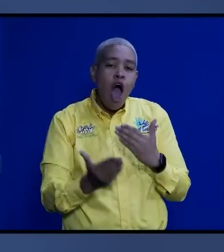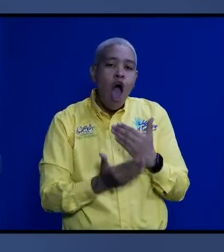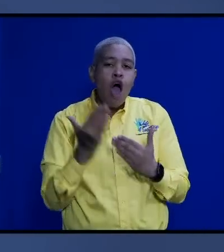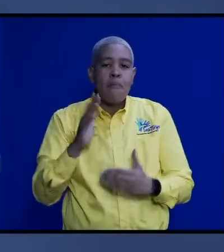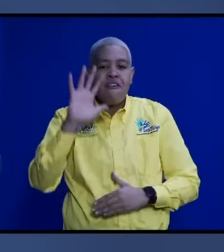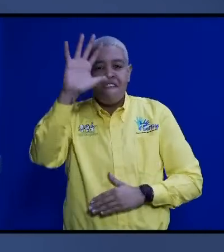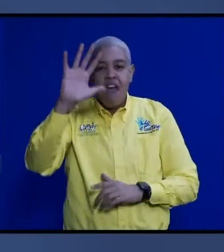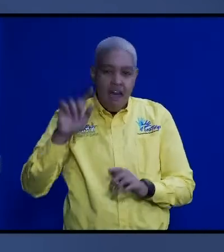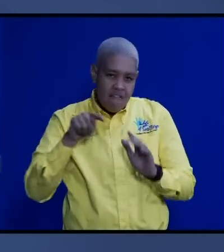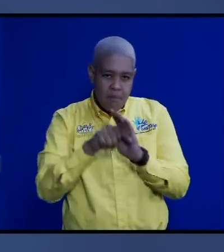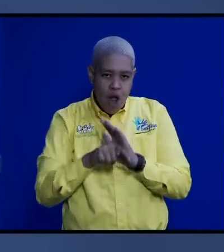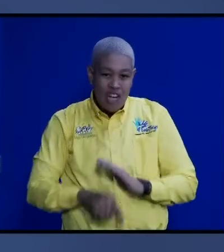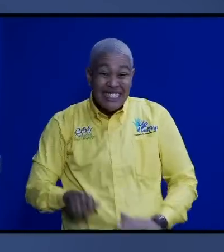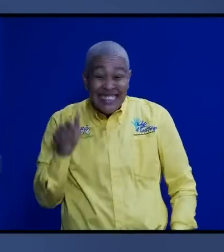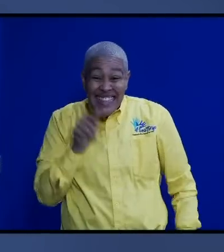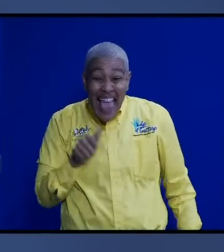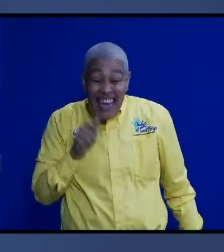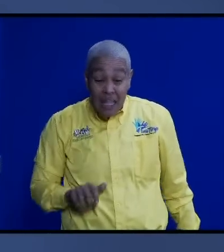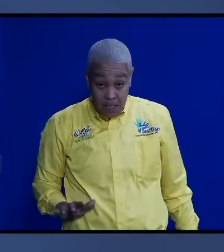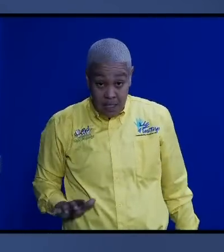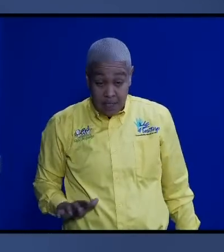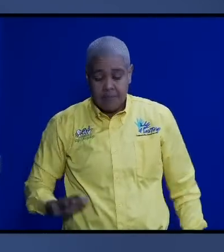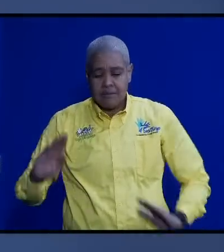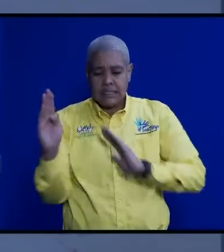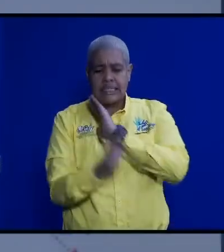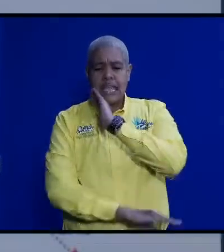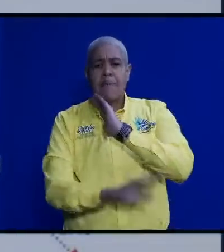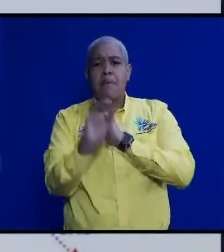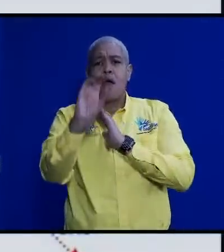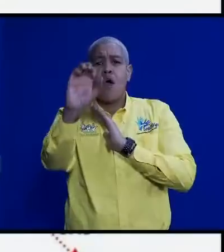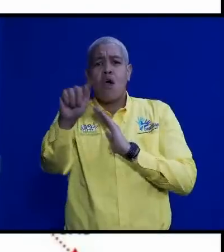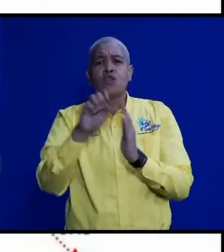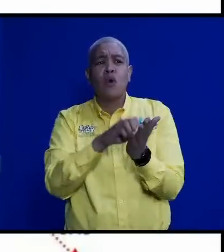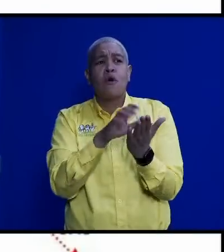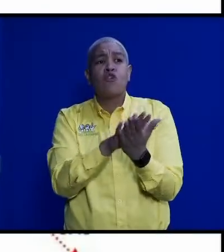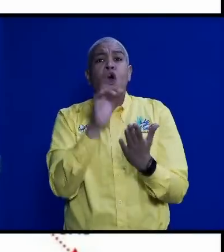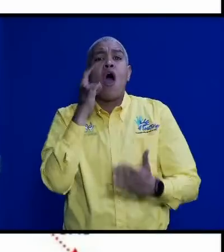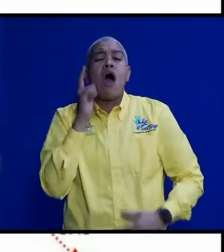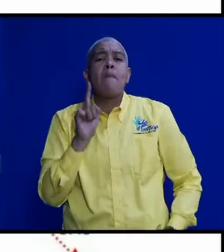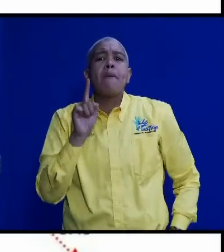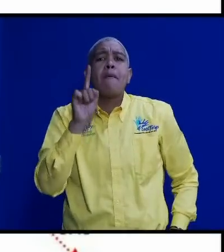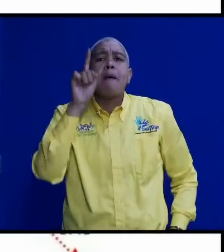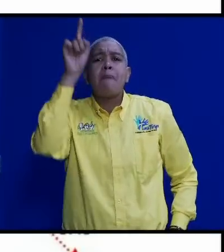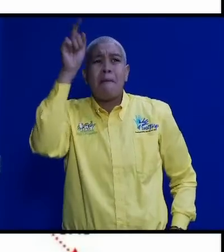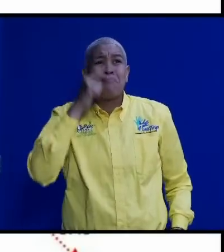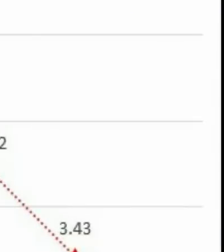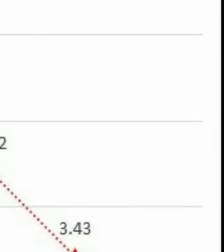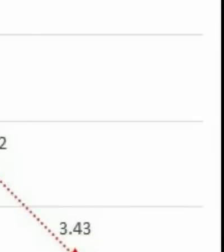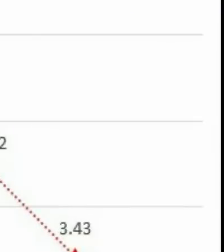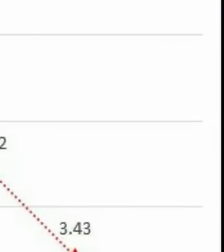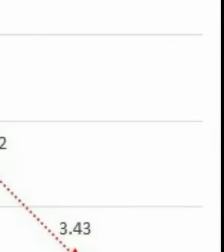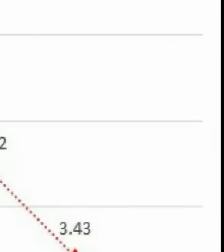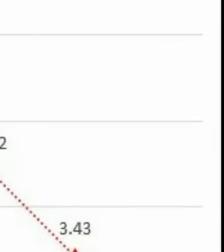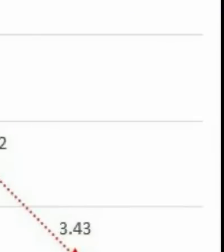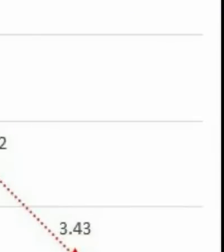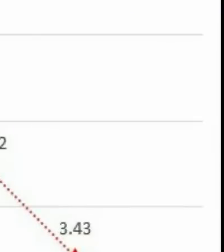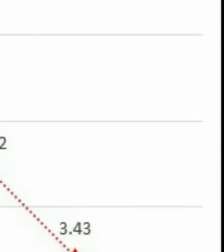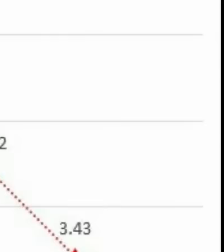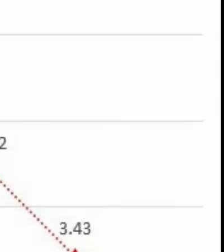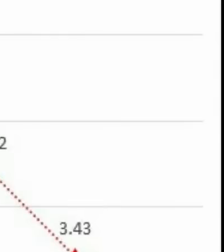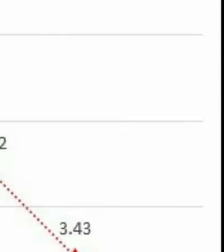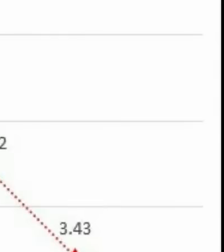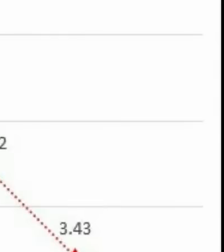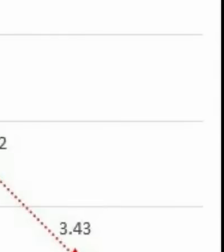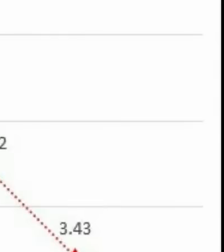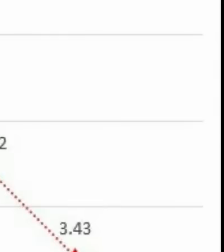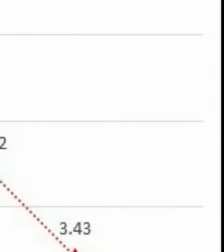murders. September and October recorded increases as high as 8% when